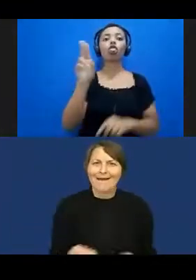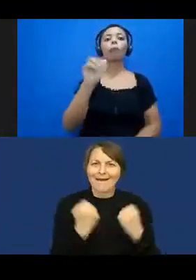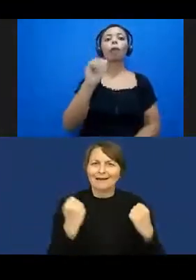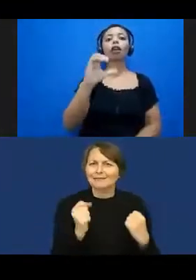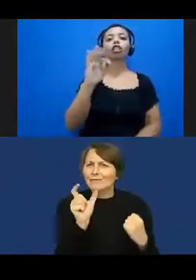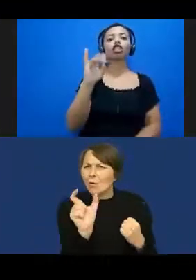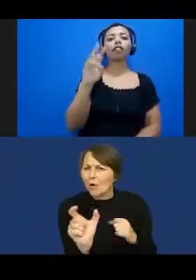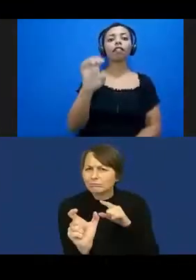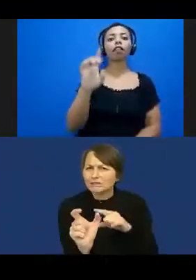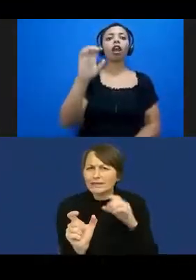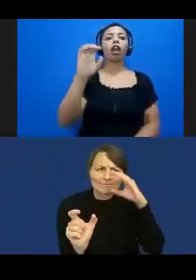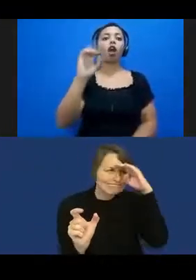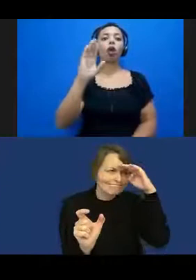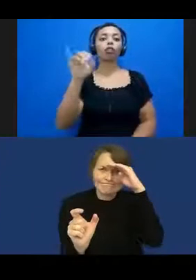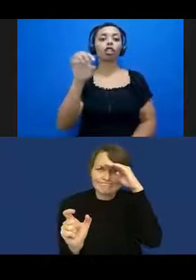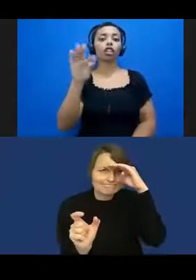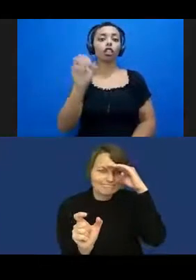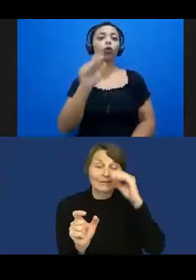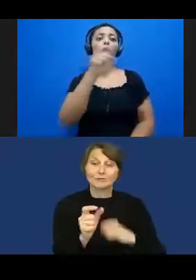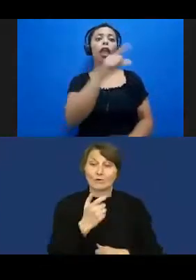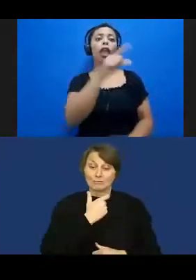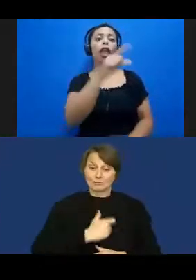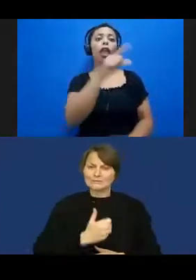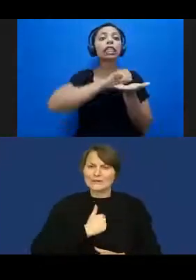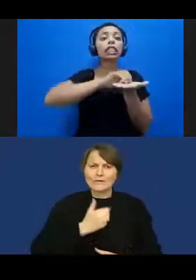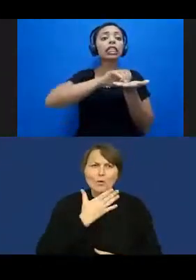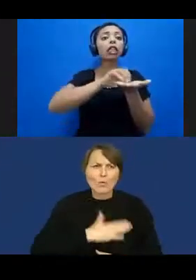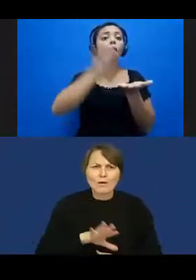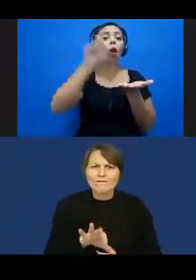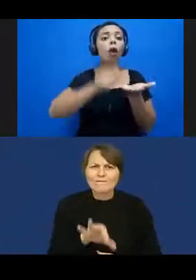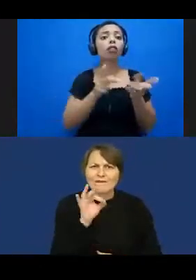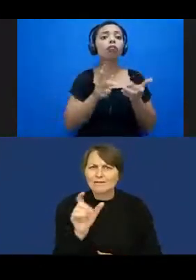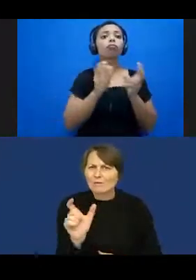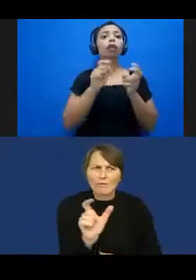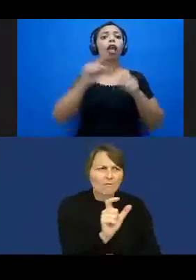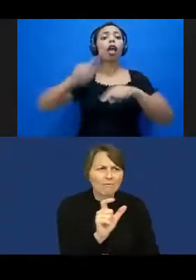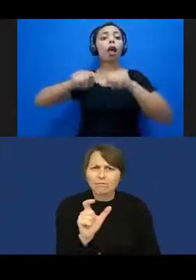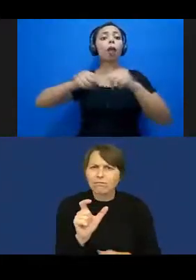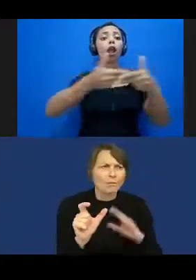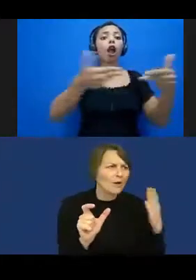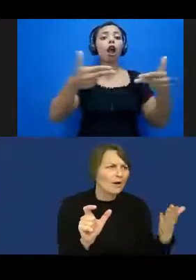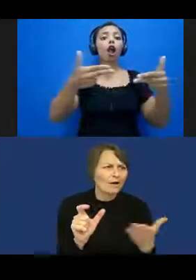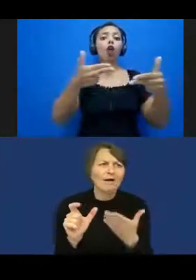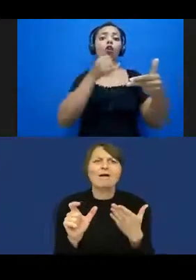a user to identify where an object of interest is within an environment.